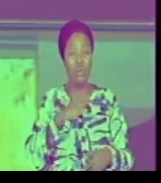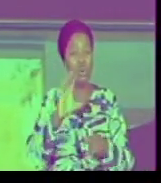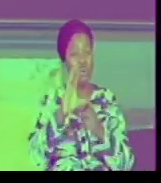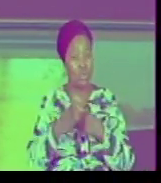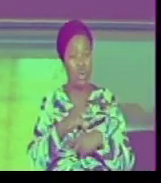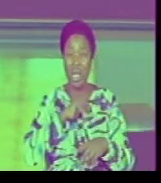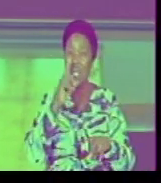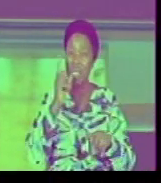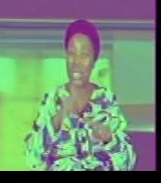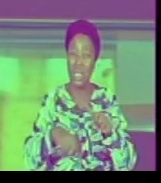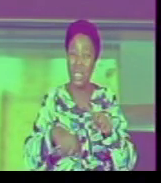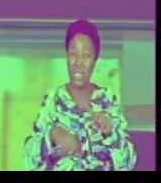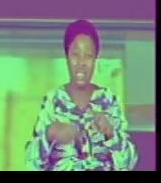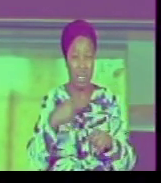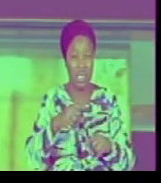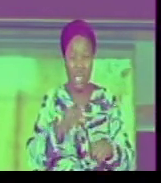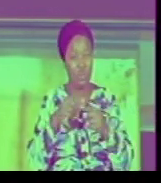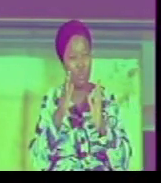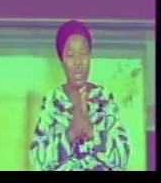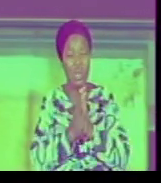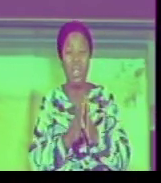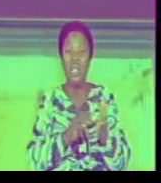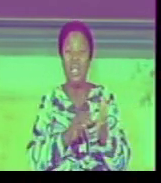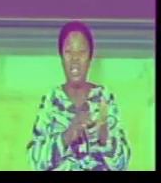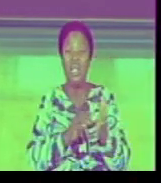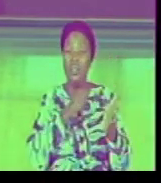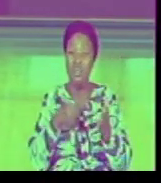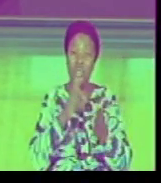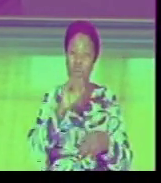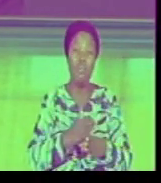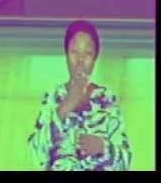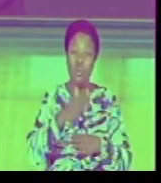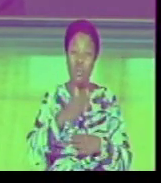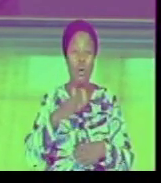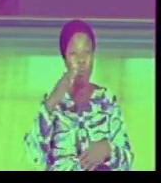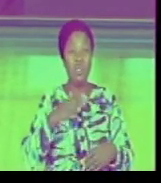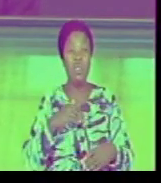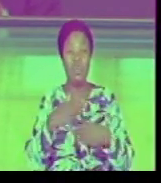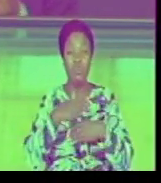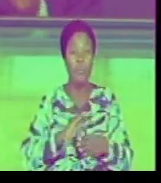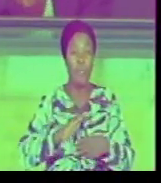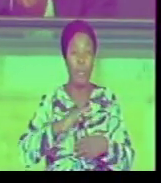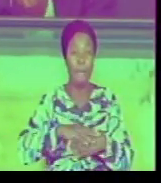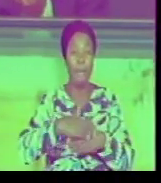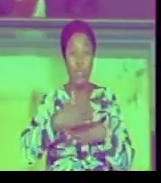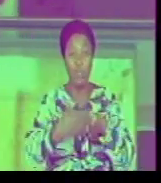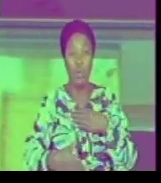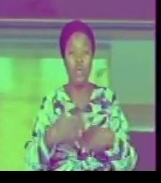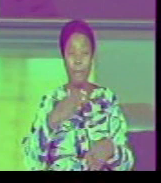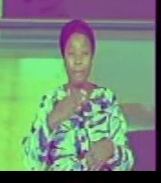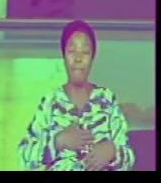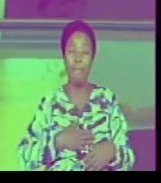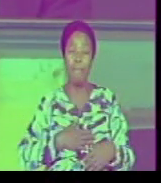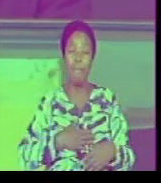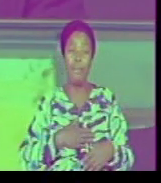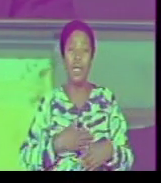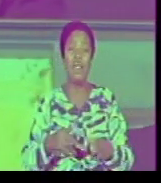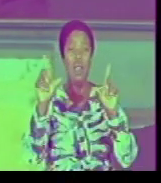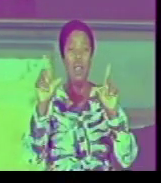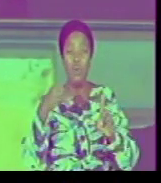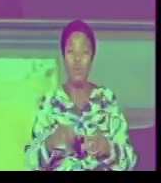This one is beyond my level of prayer, but listen to this message. And the brother,